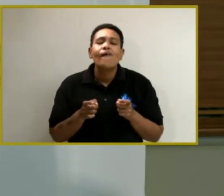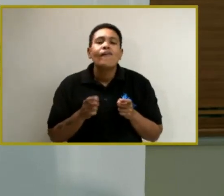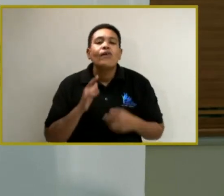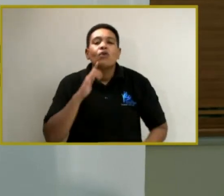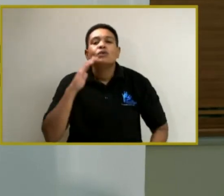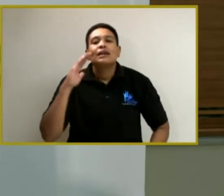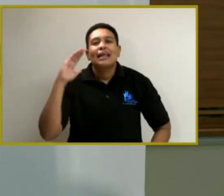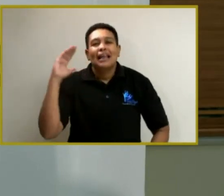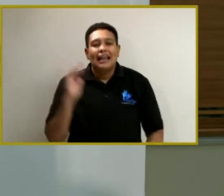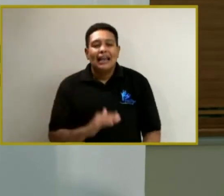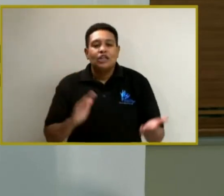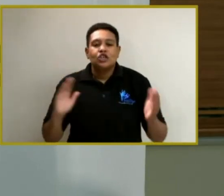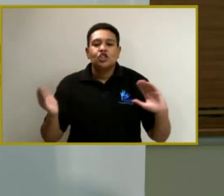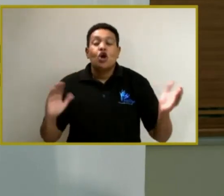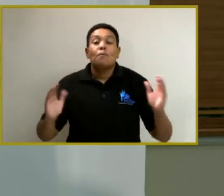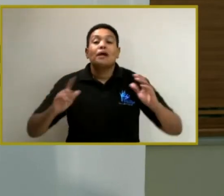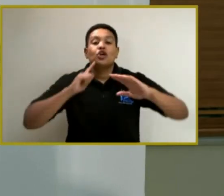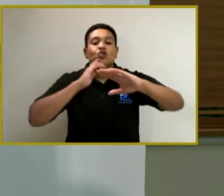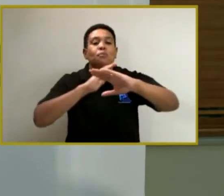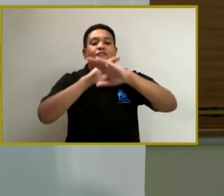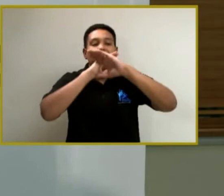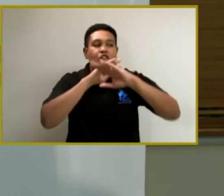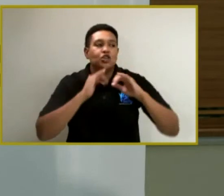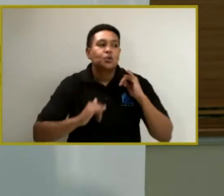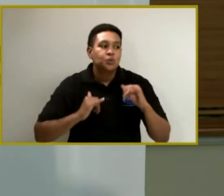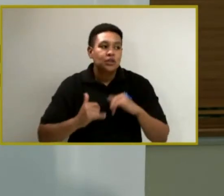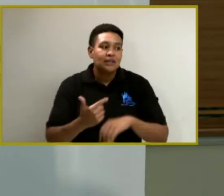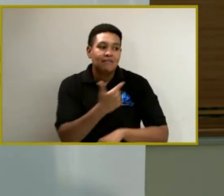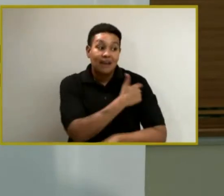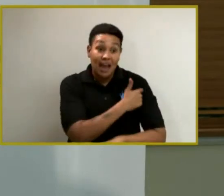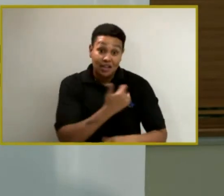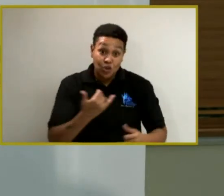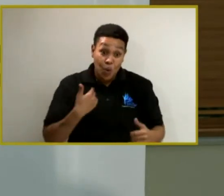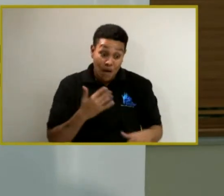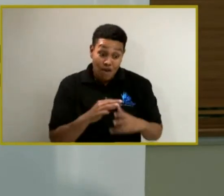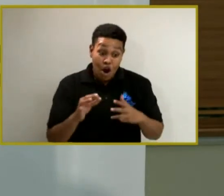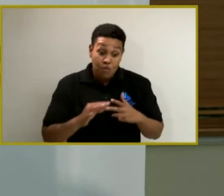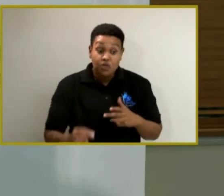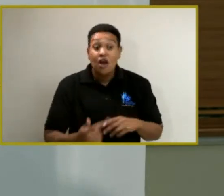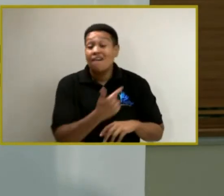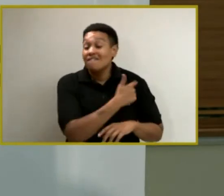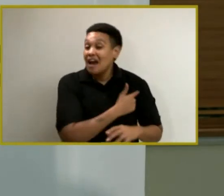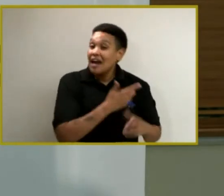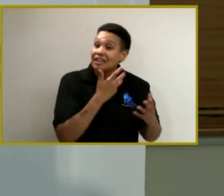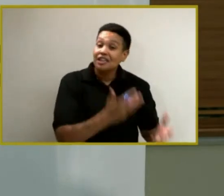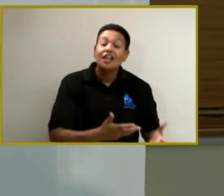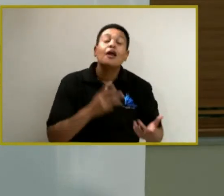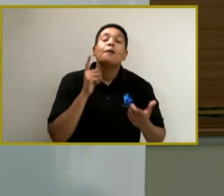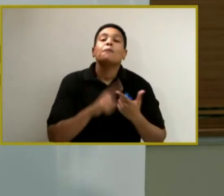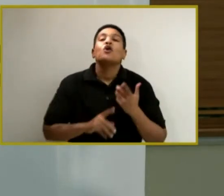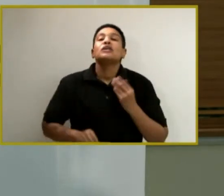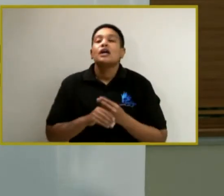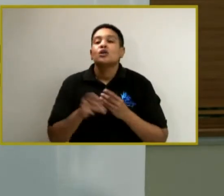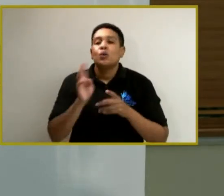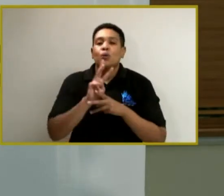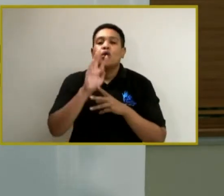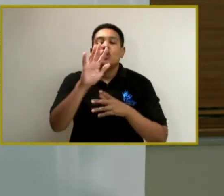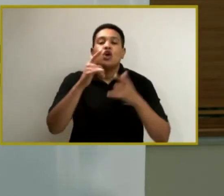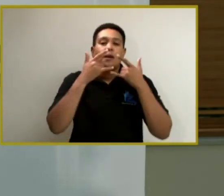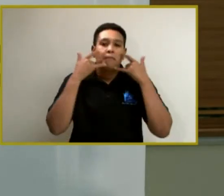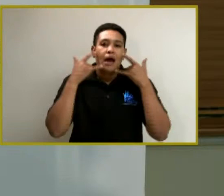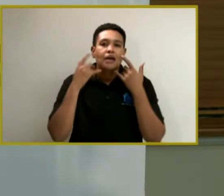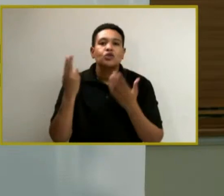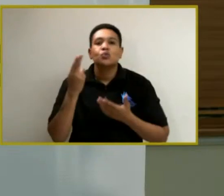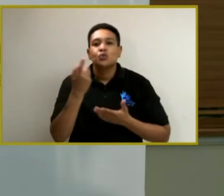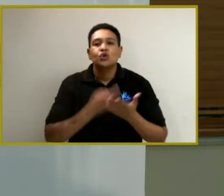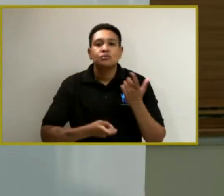less compared to prevention, which is vaccinating. Now that we have the option of vaccination and the wearing of and the using